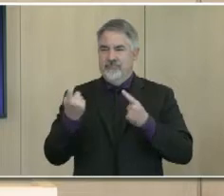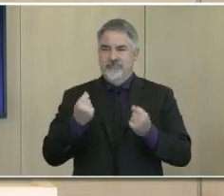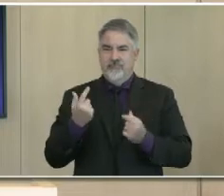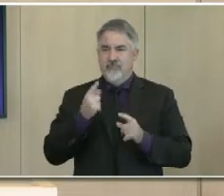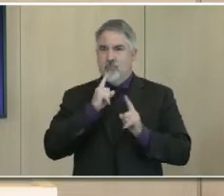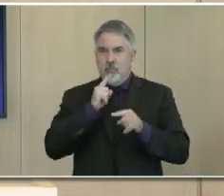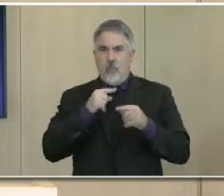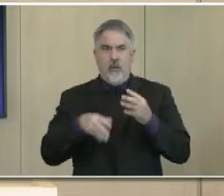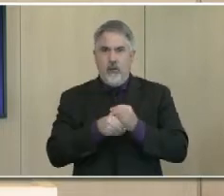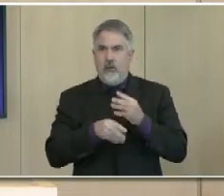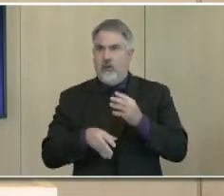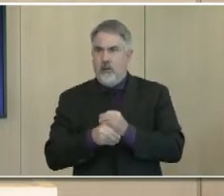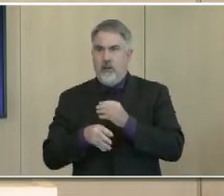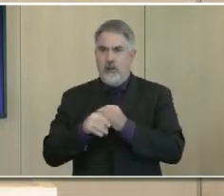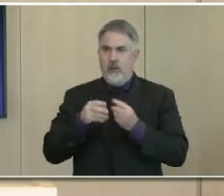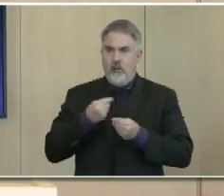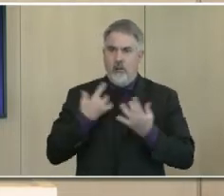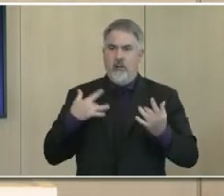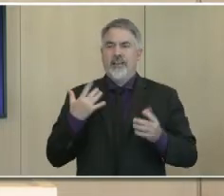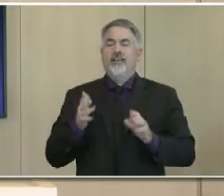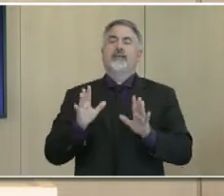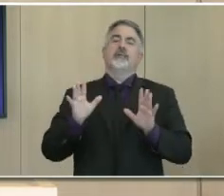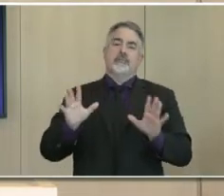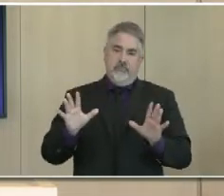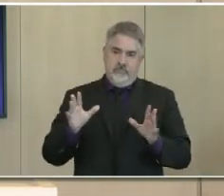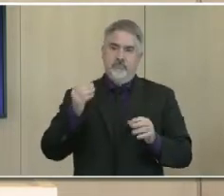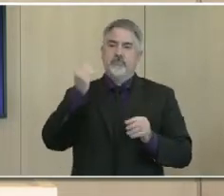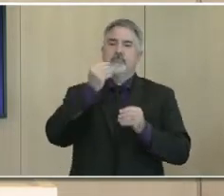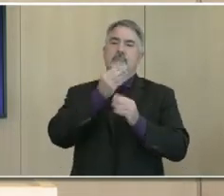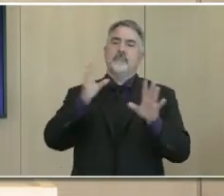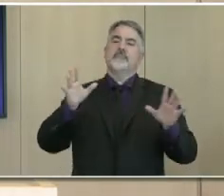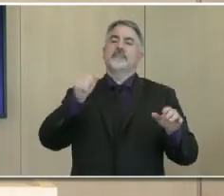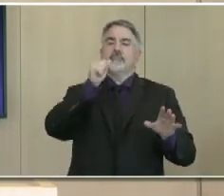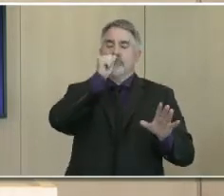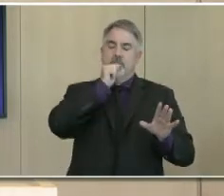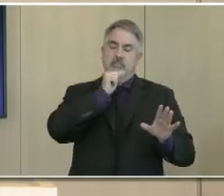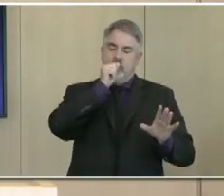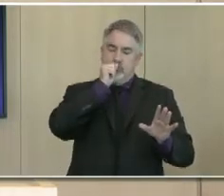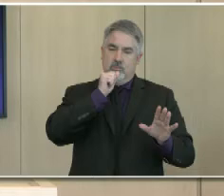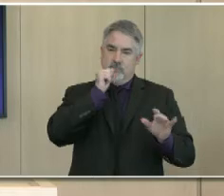asking for the public's continued patience in an ever-changing